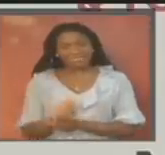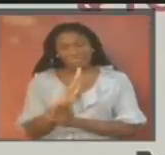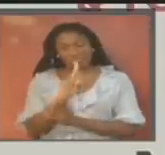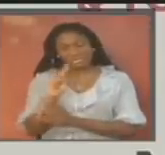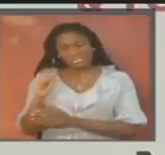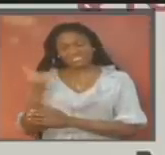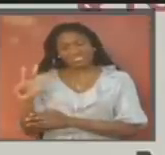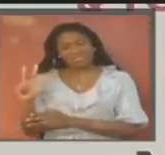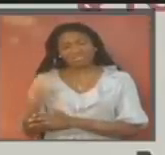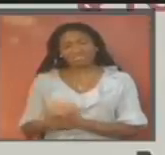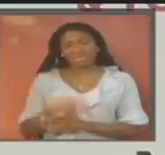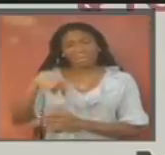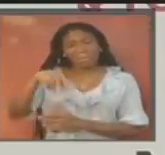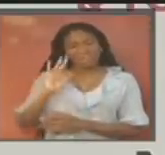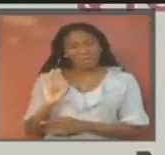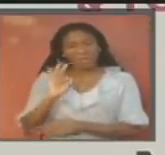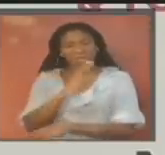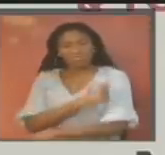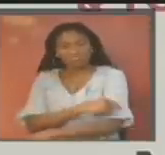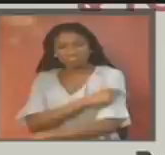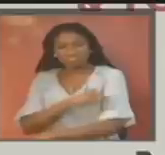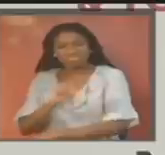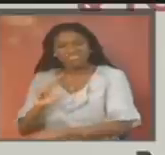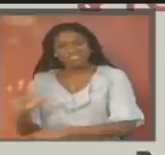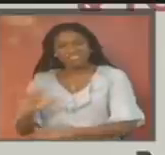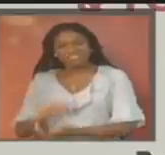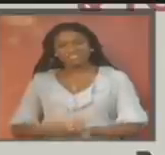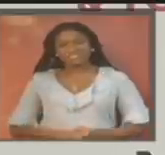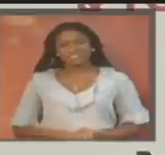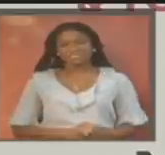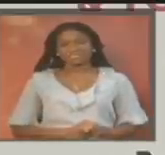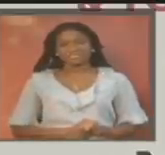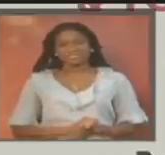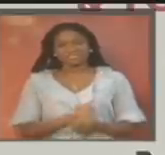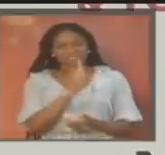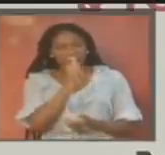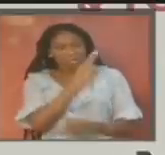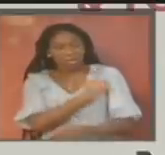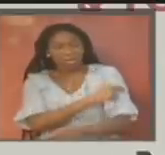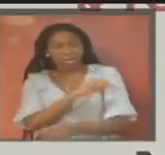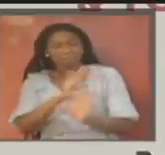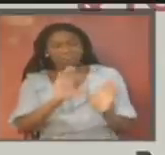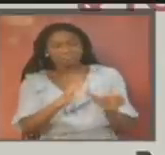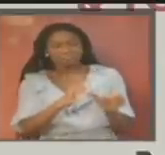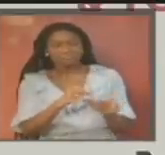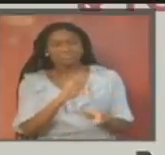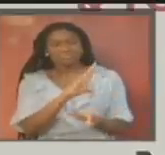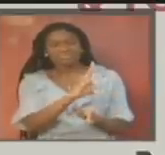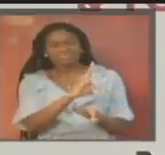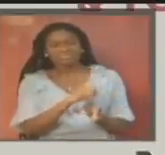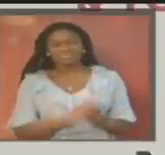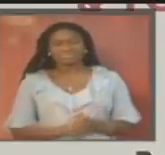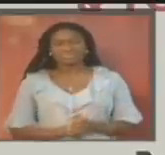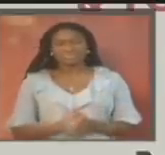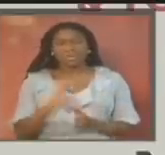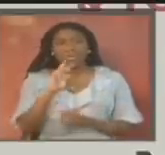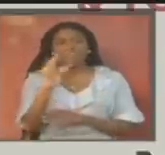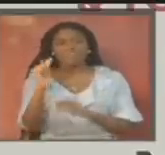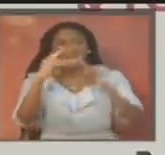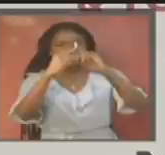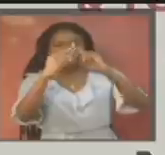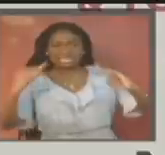13, Point Fortin Area Hospital, 35, Field Hospital at Jean Pierre, 27, Field Hospital at Hoover,